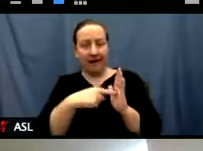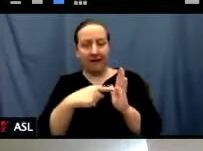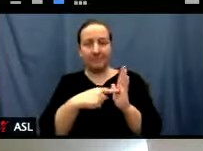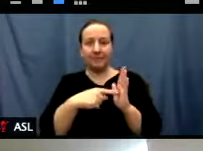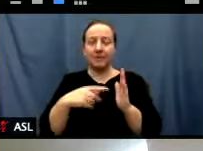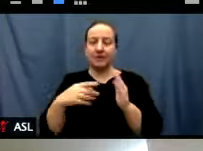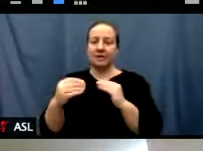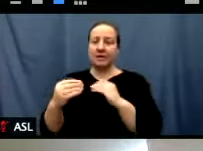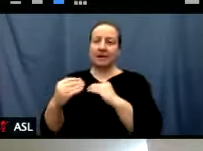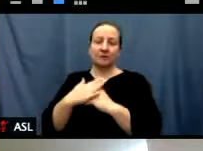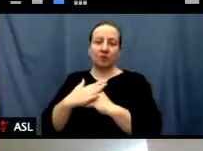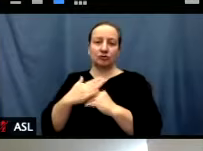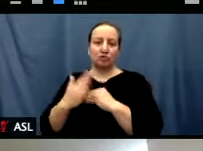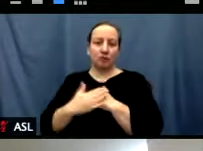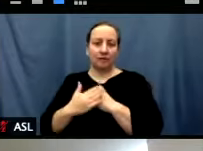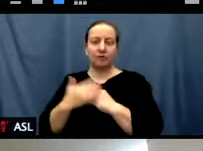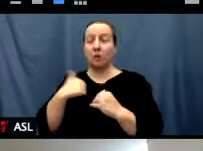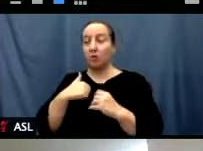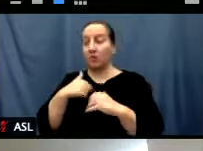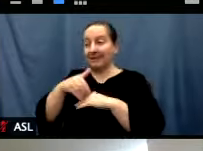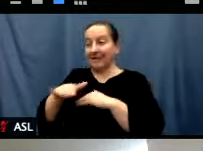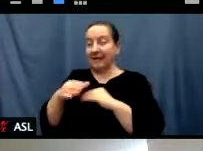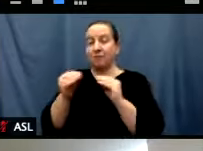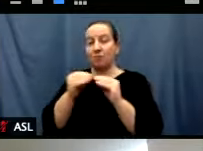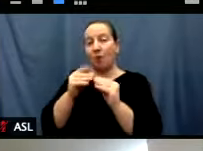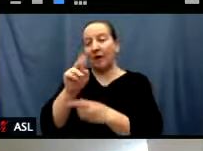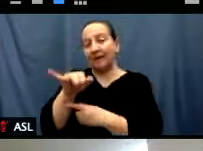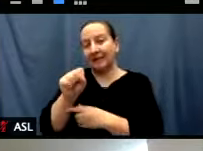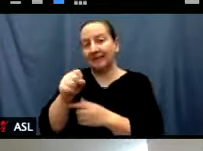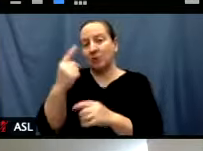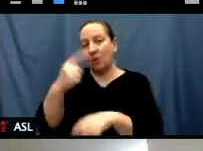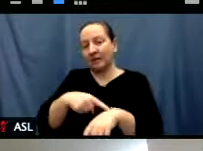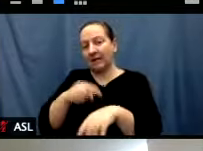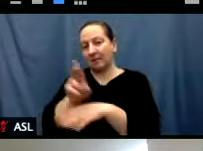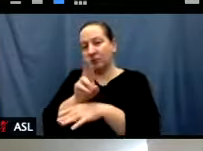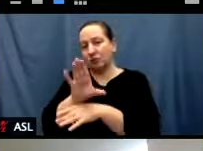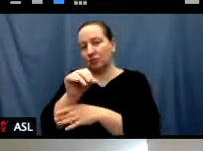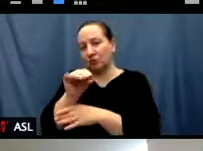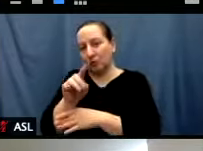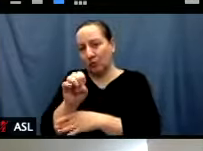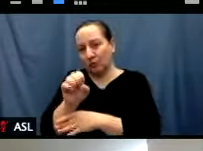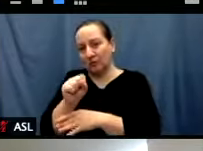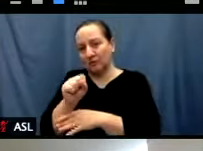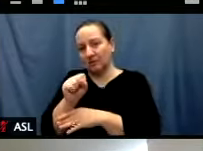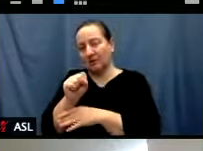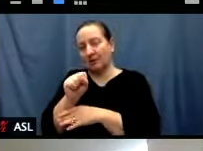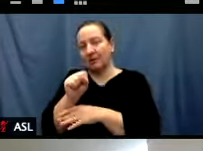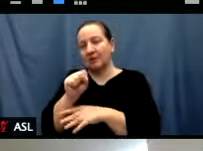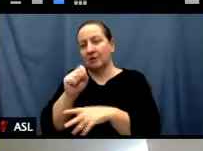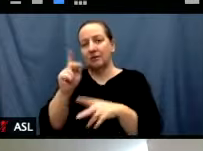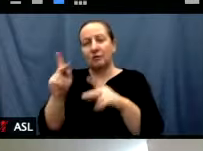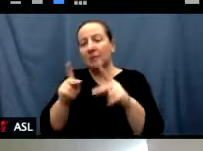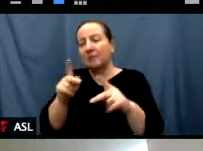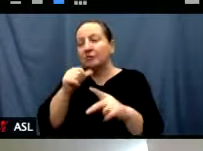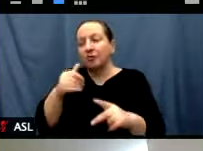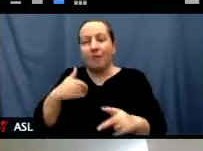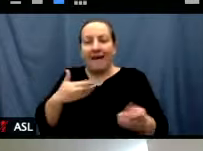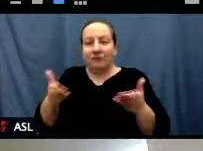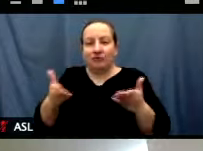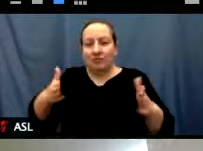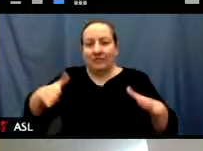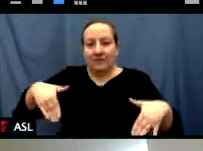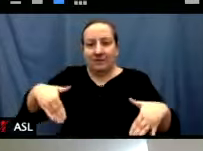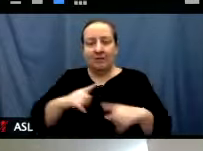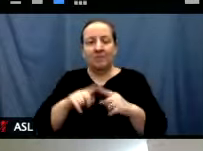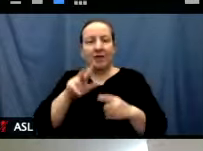sending more keys, one-time use codes, to people than actually have the service. But that 3,500